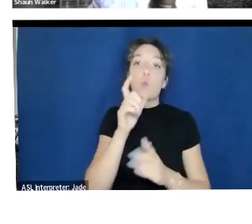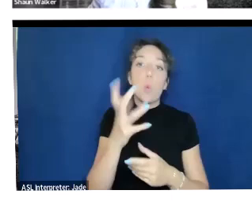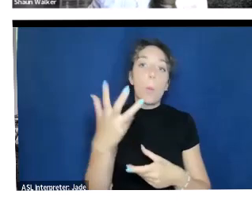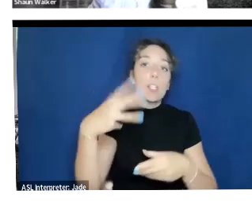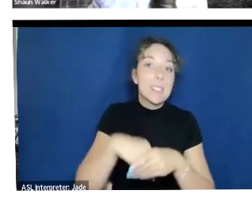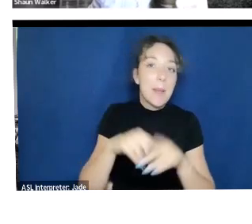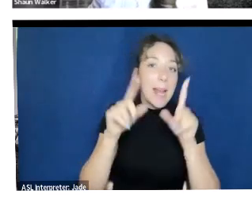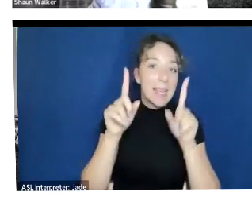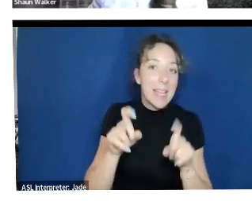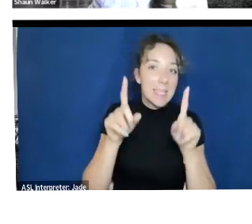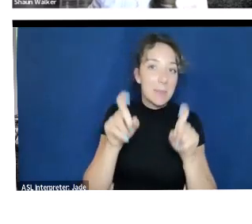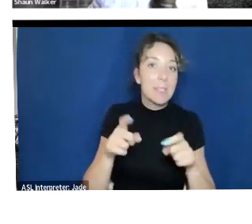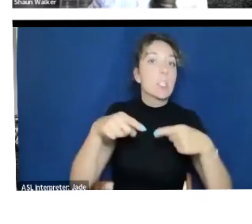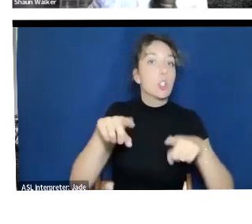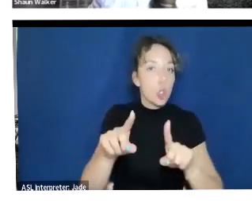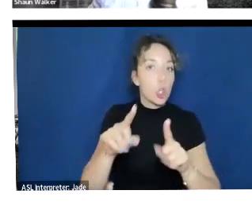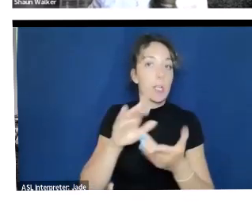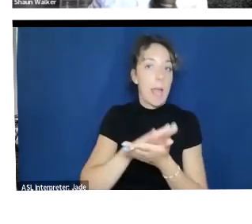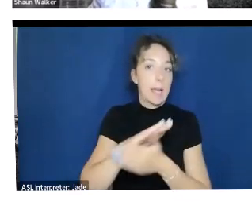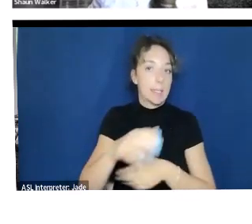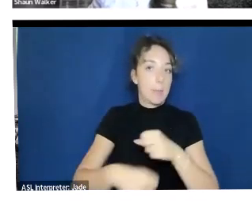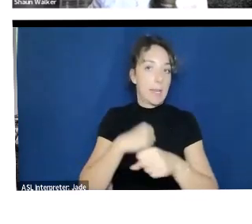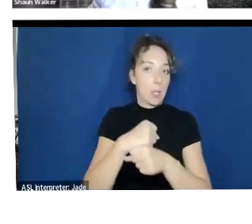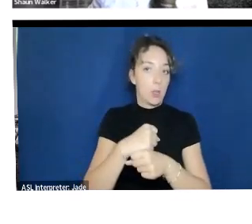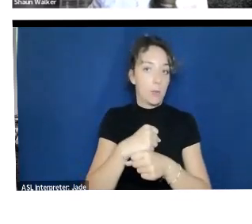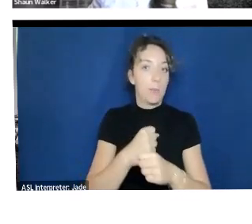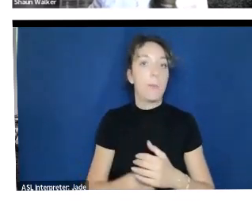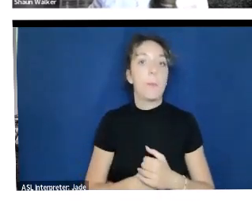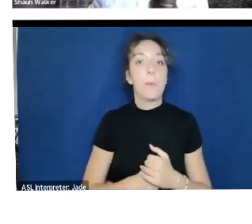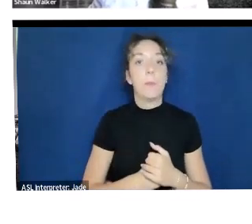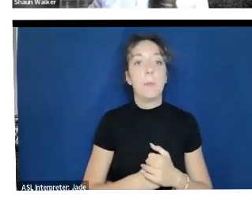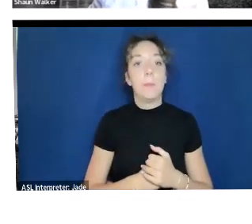assessments during the academic year.